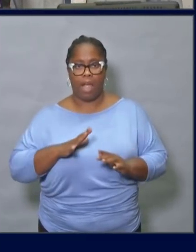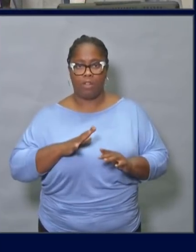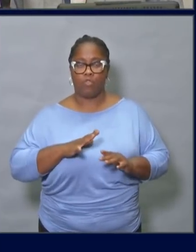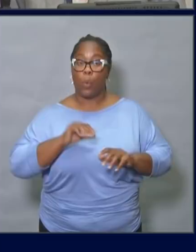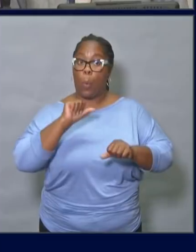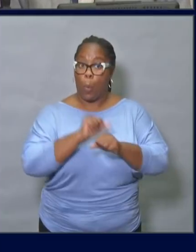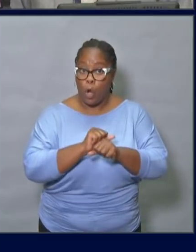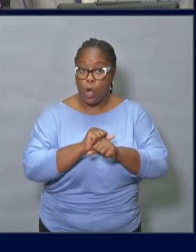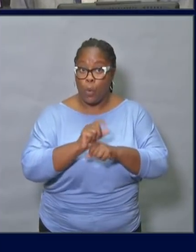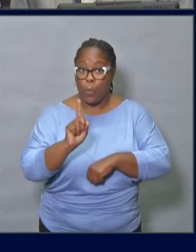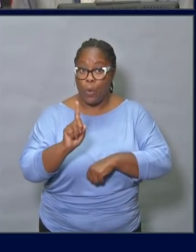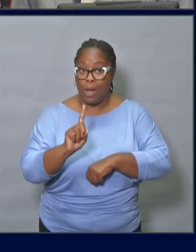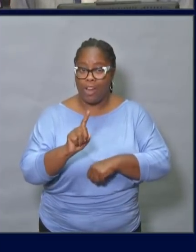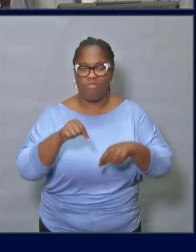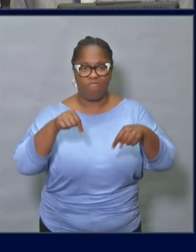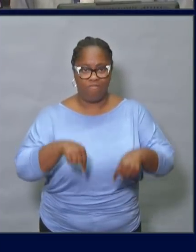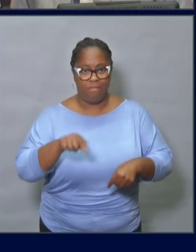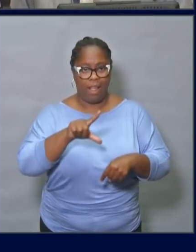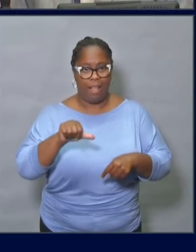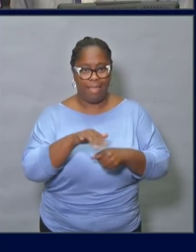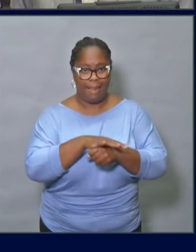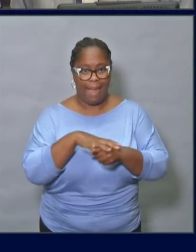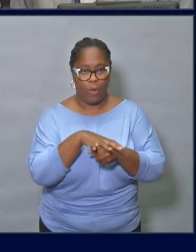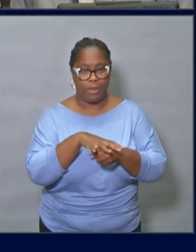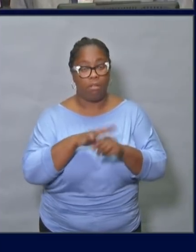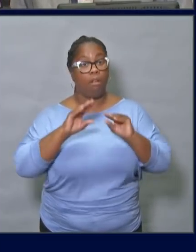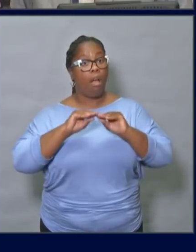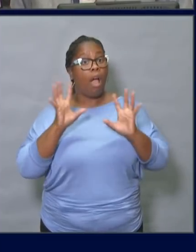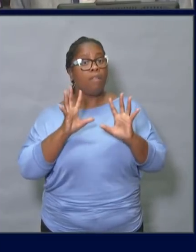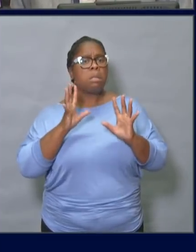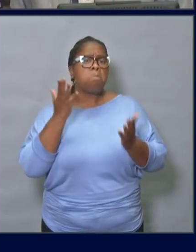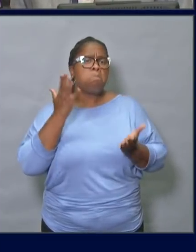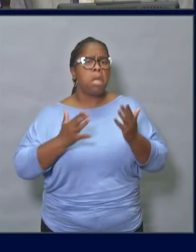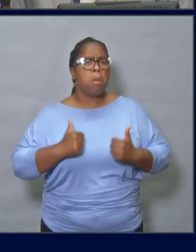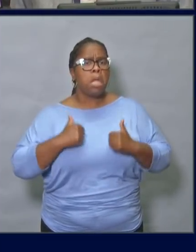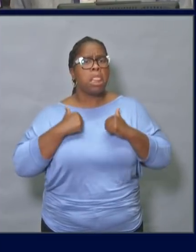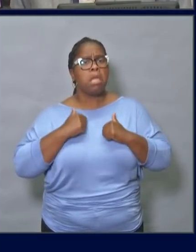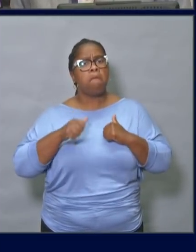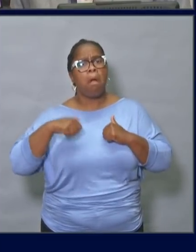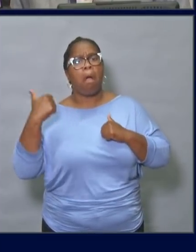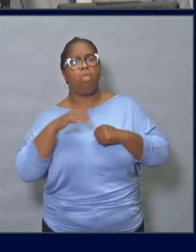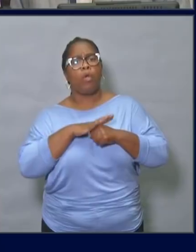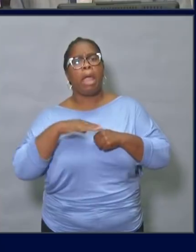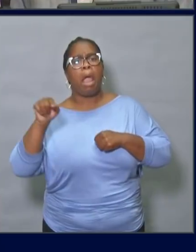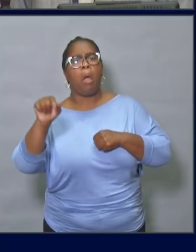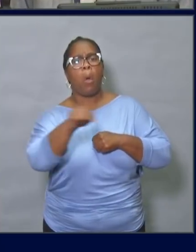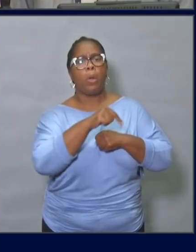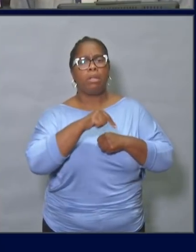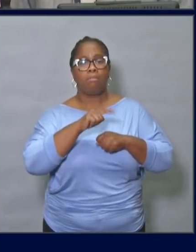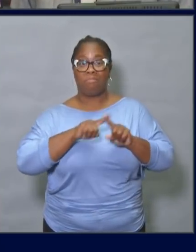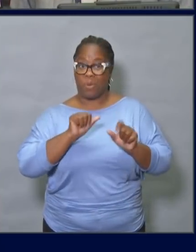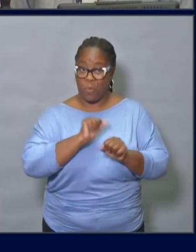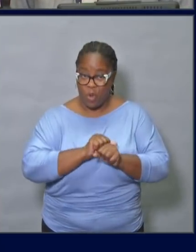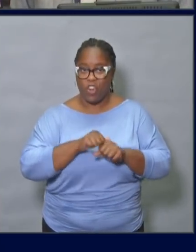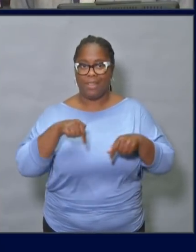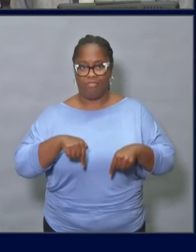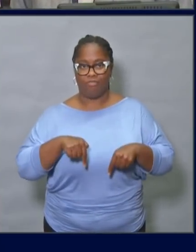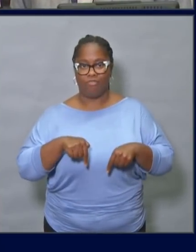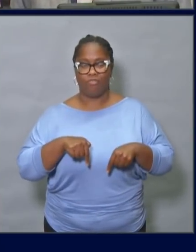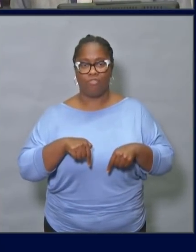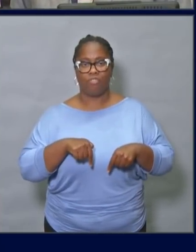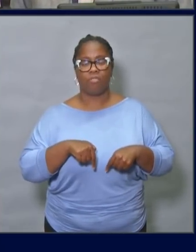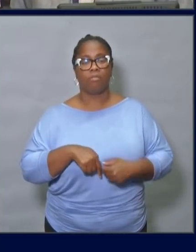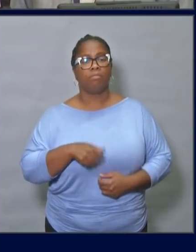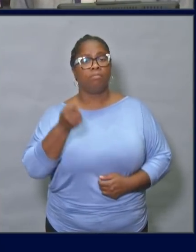LA County, and it includes people who obviously reside outside of LA County. Like the rest of LA